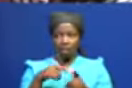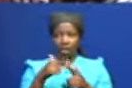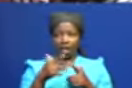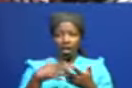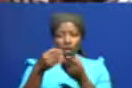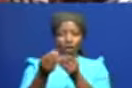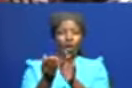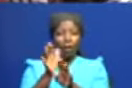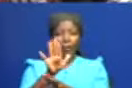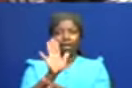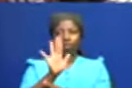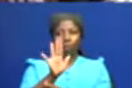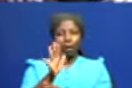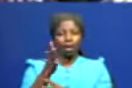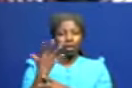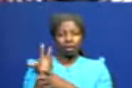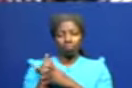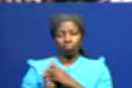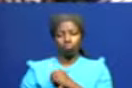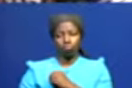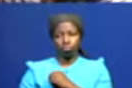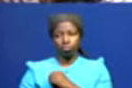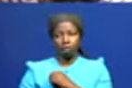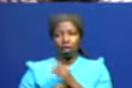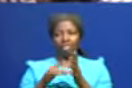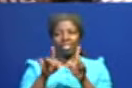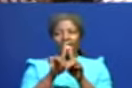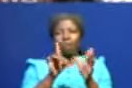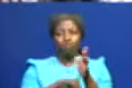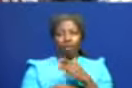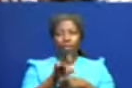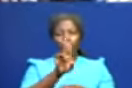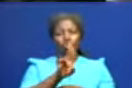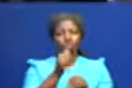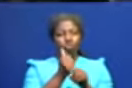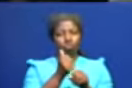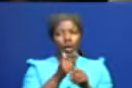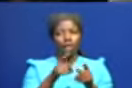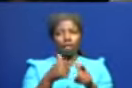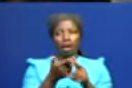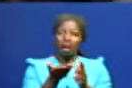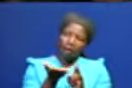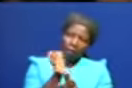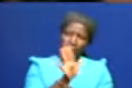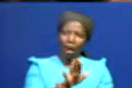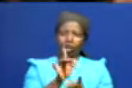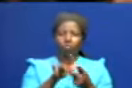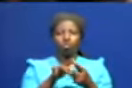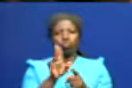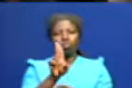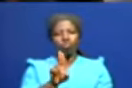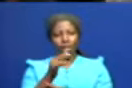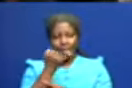just go back to their frustration and to their what they used to do and they relapse is